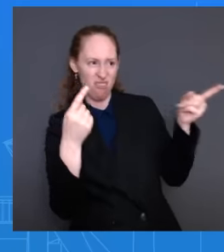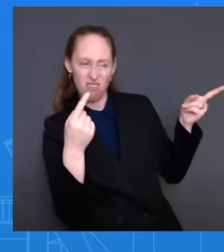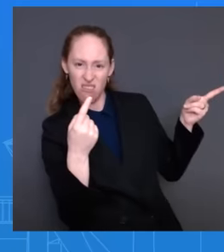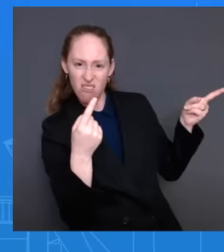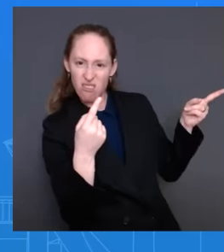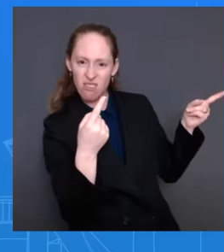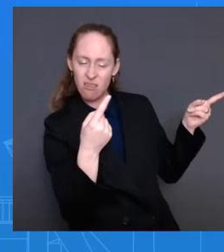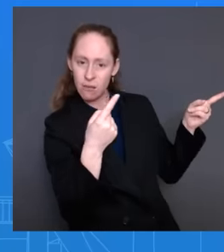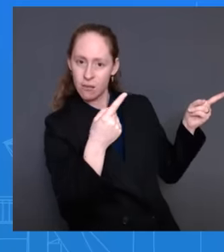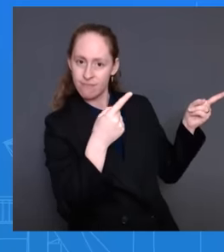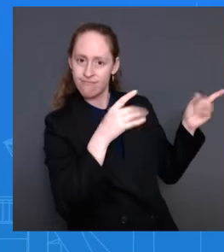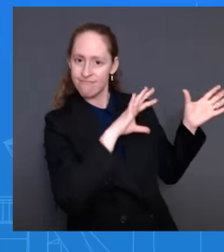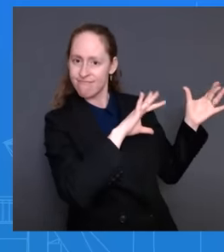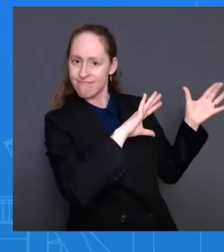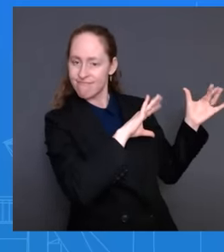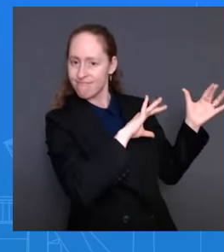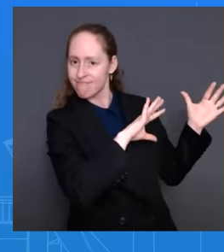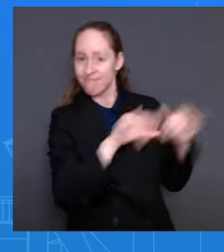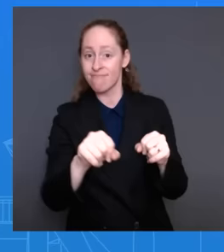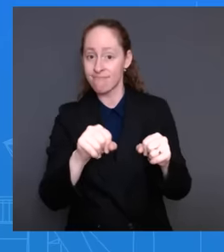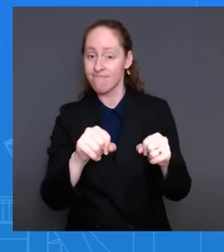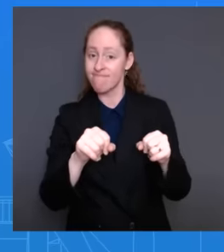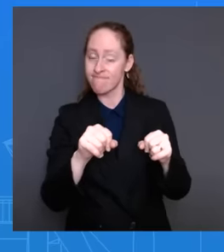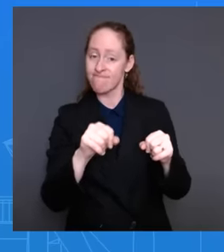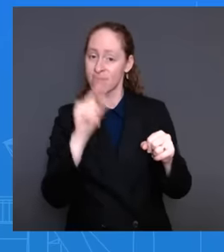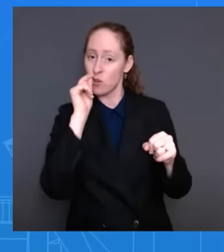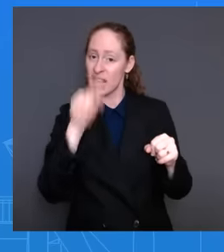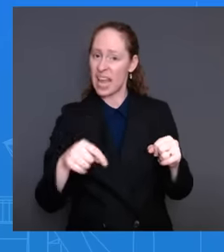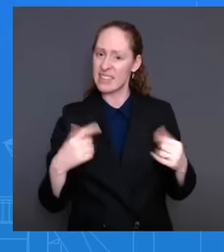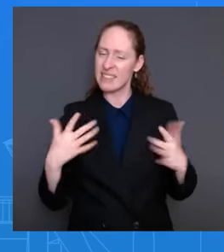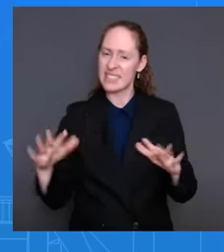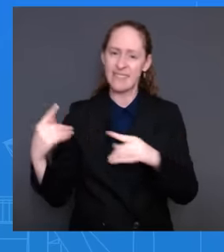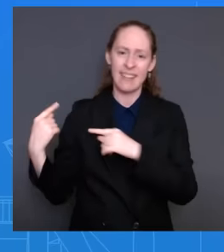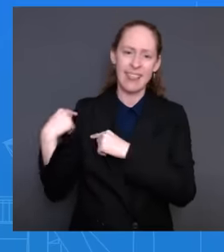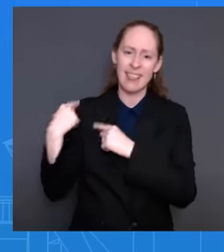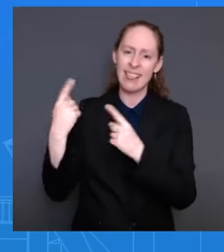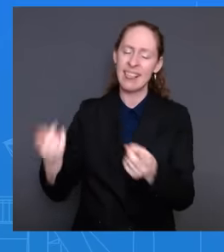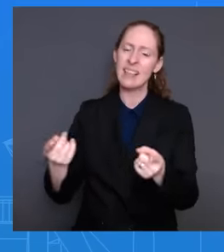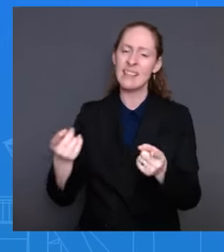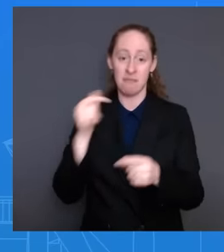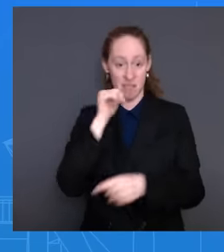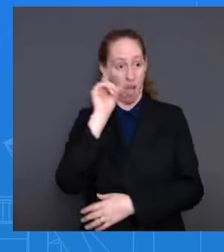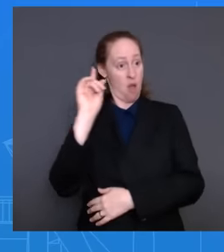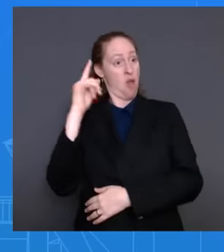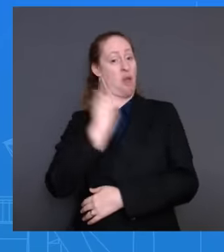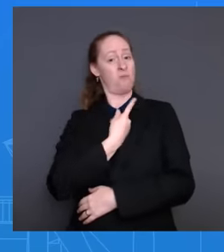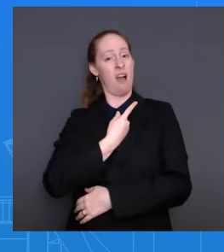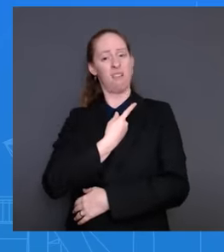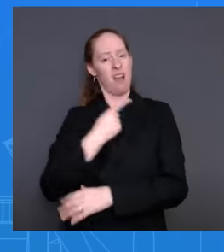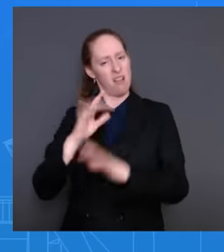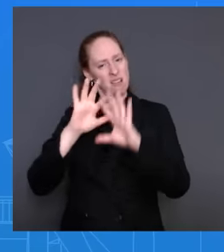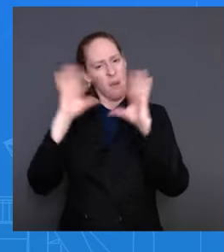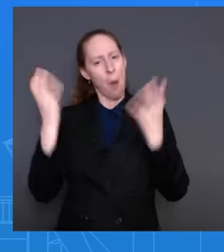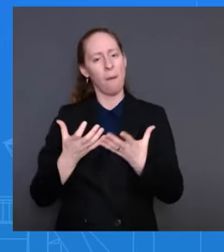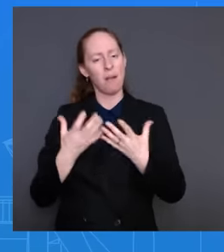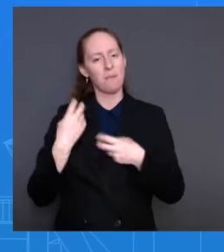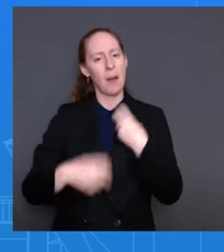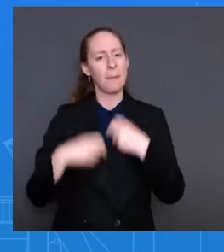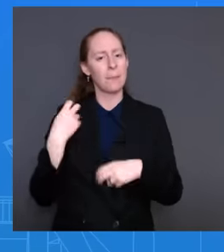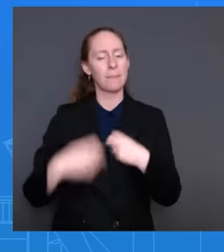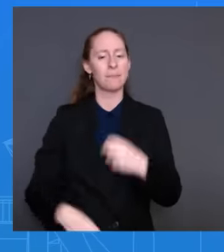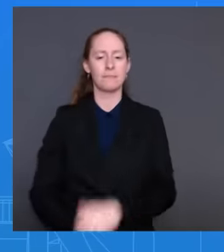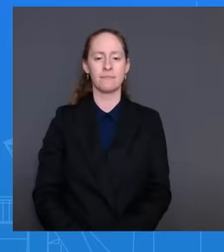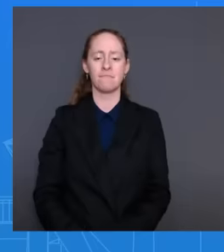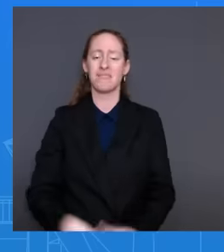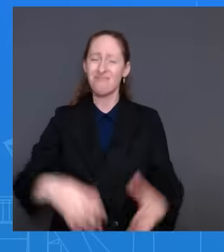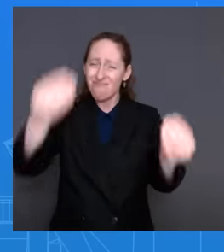real global issues that has led to this moment. But the president is doing everything that he can to make sure that we address this issue. And you just